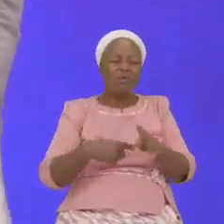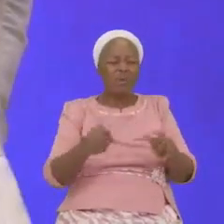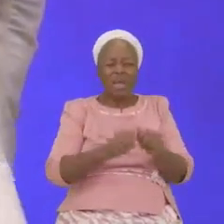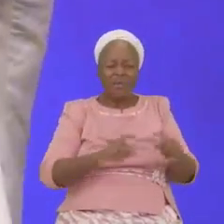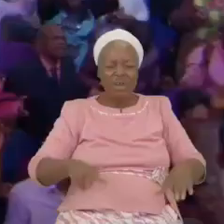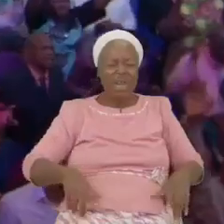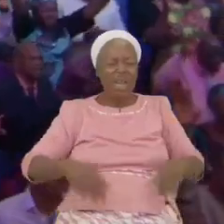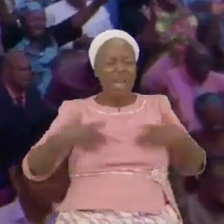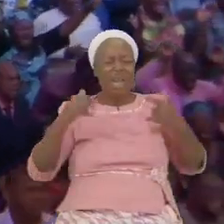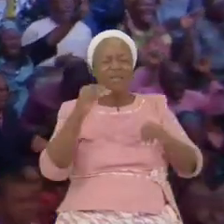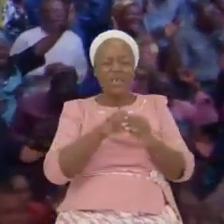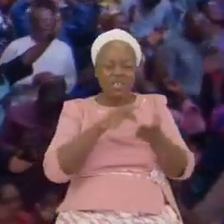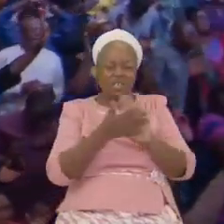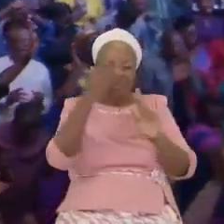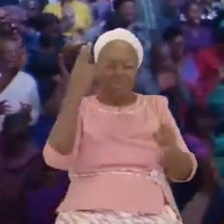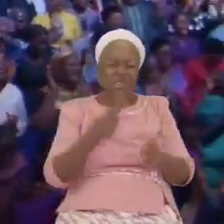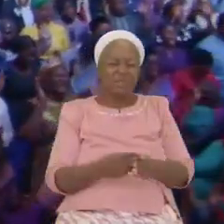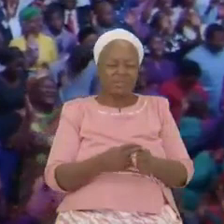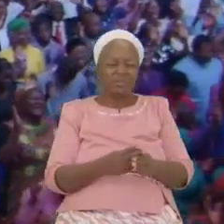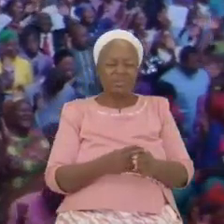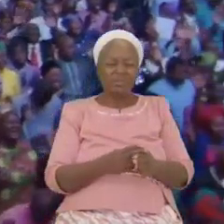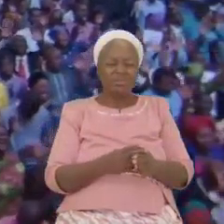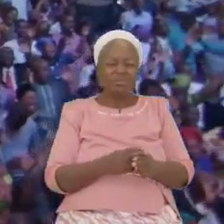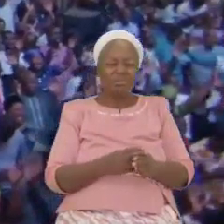in Jesus' name.